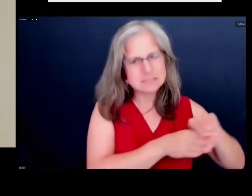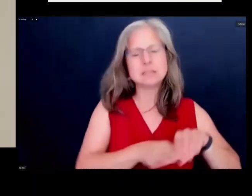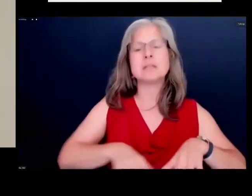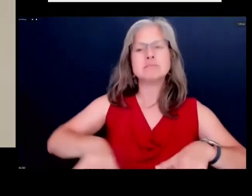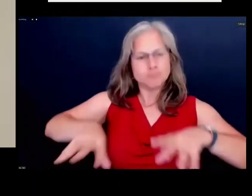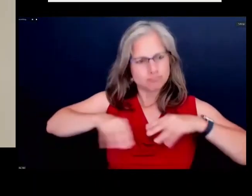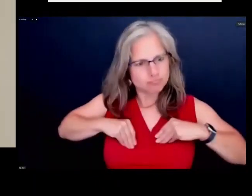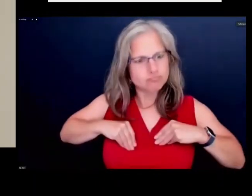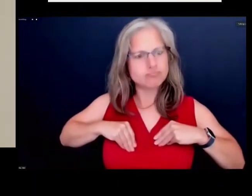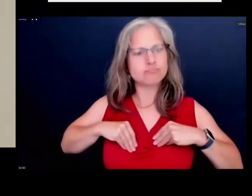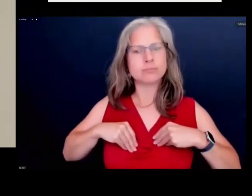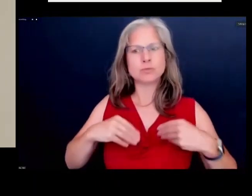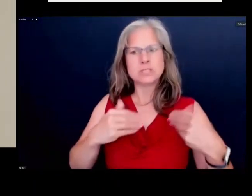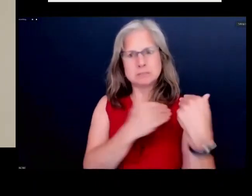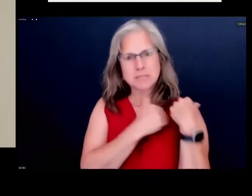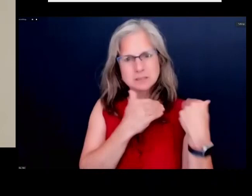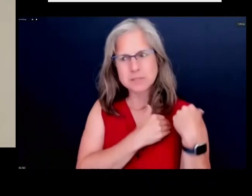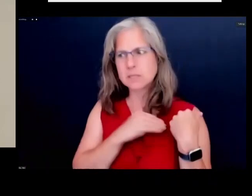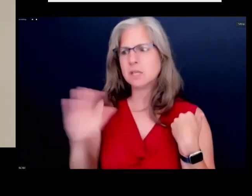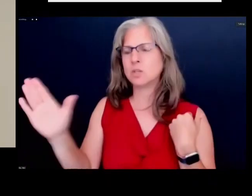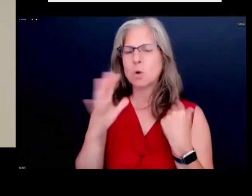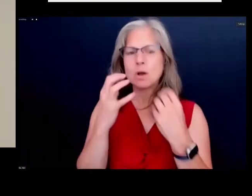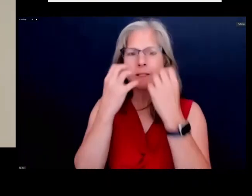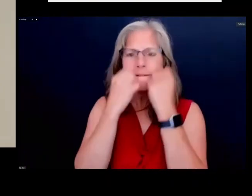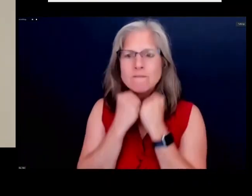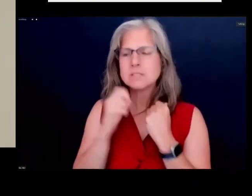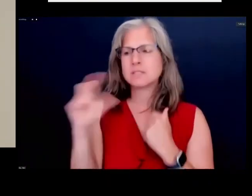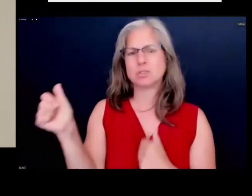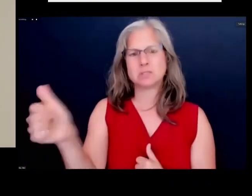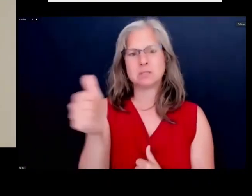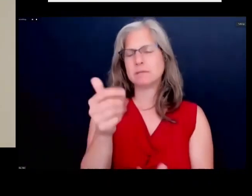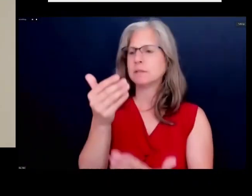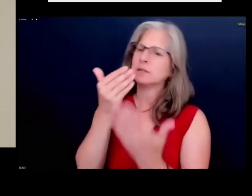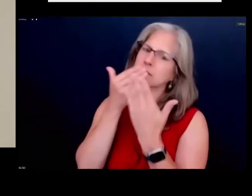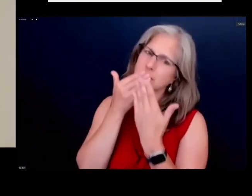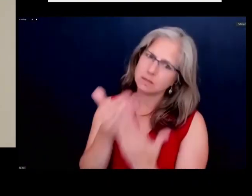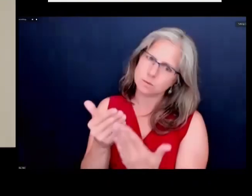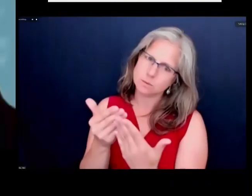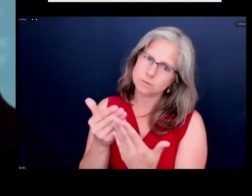ourselves, our neighbors, and loved ones. Thank you for your cooperation.